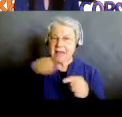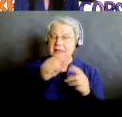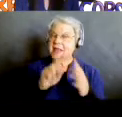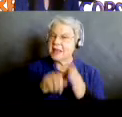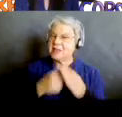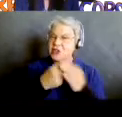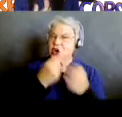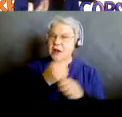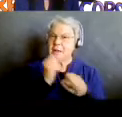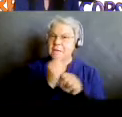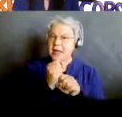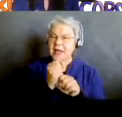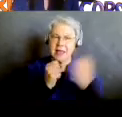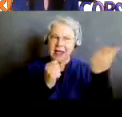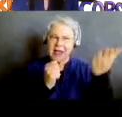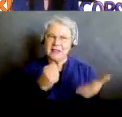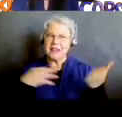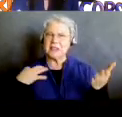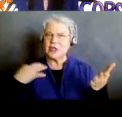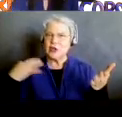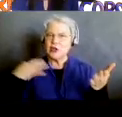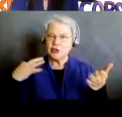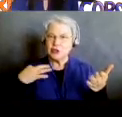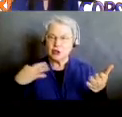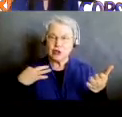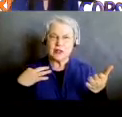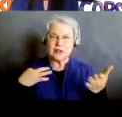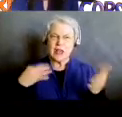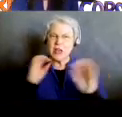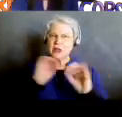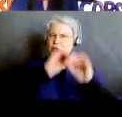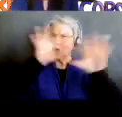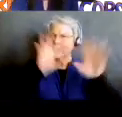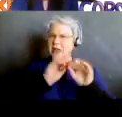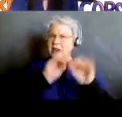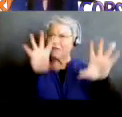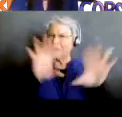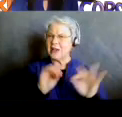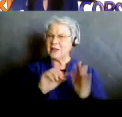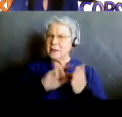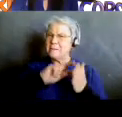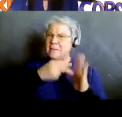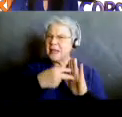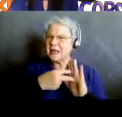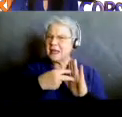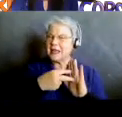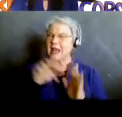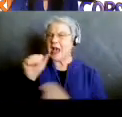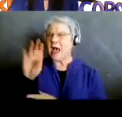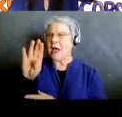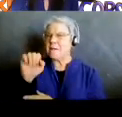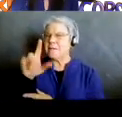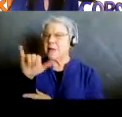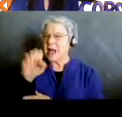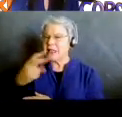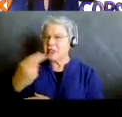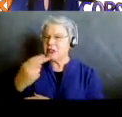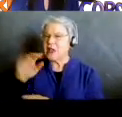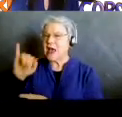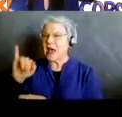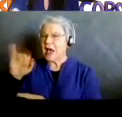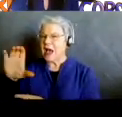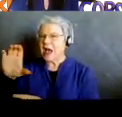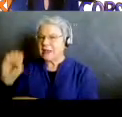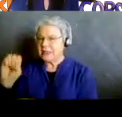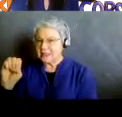making these kind of shirts and interventions in part to clarify what we mean when we say abolish ICE, right? And I